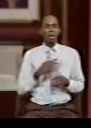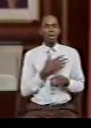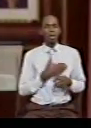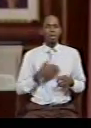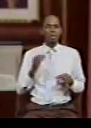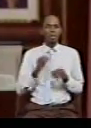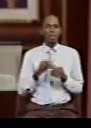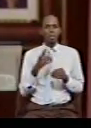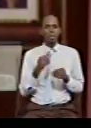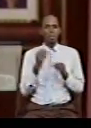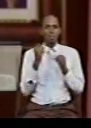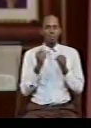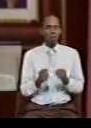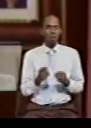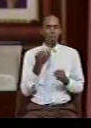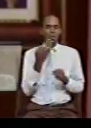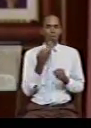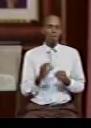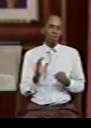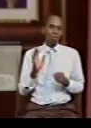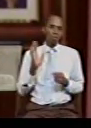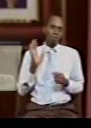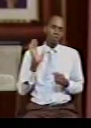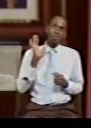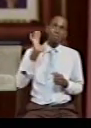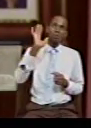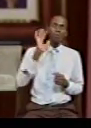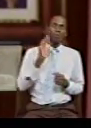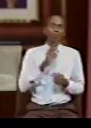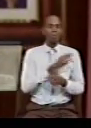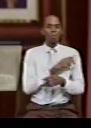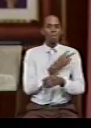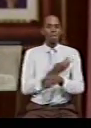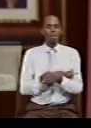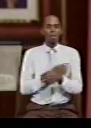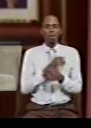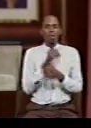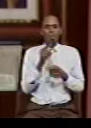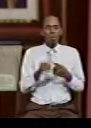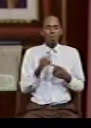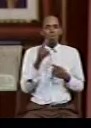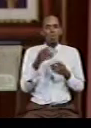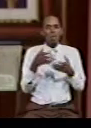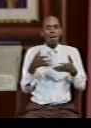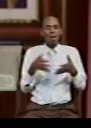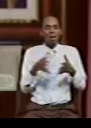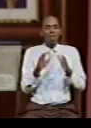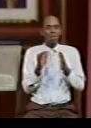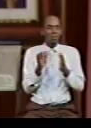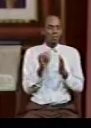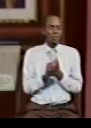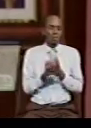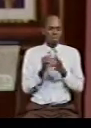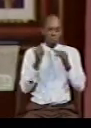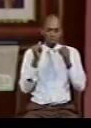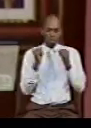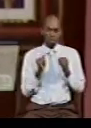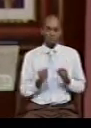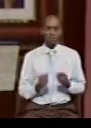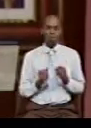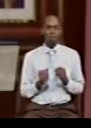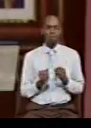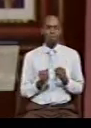his might. In the power of his might. When you allow that resurrection power